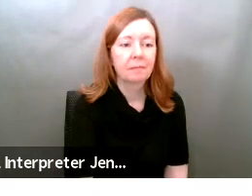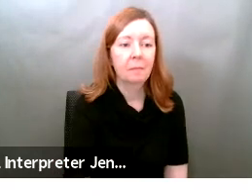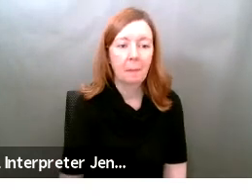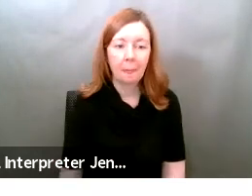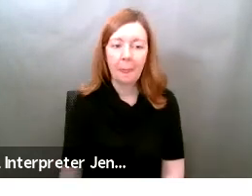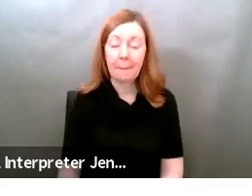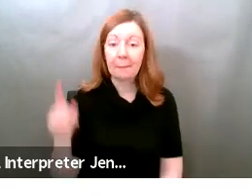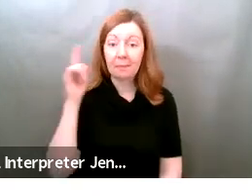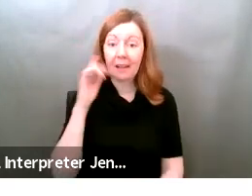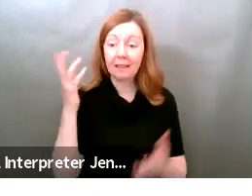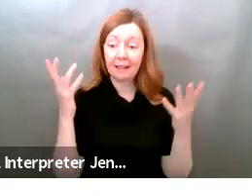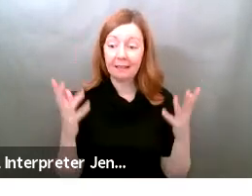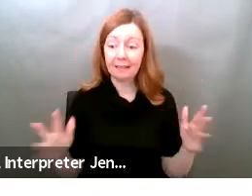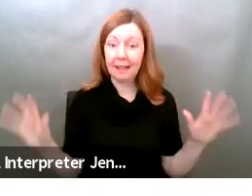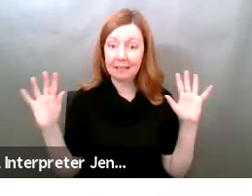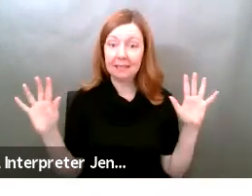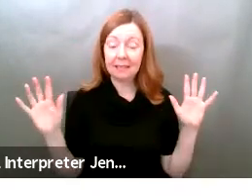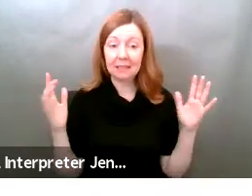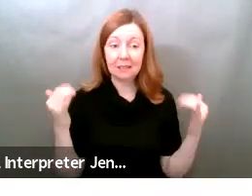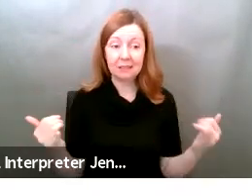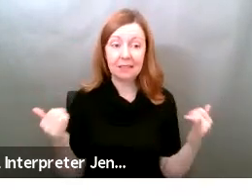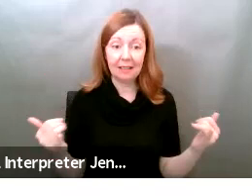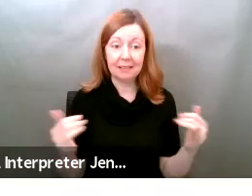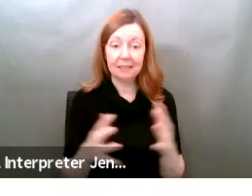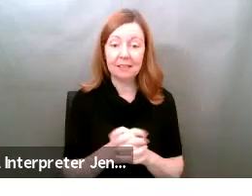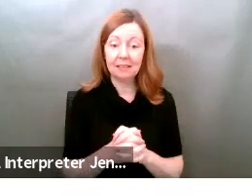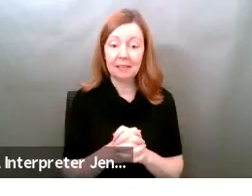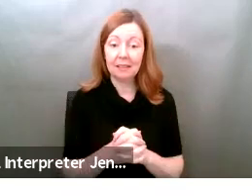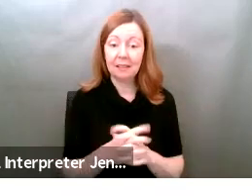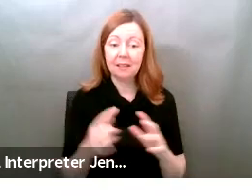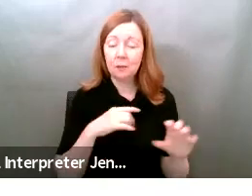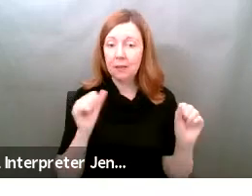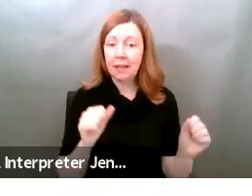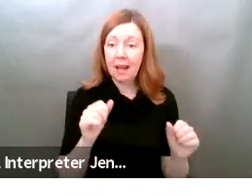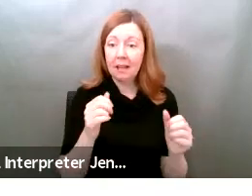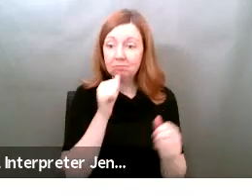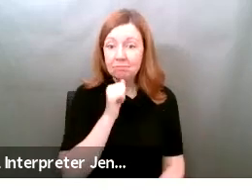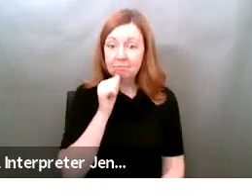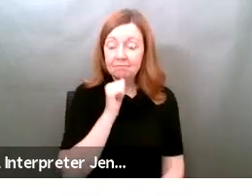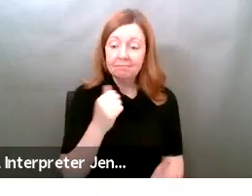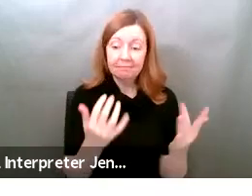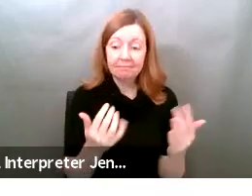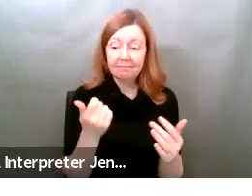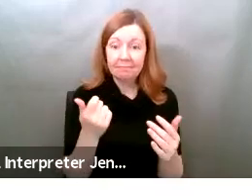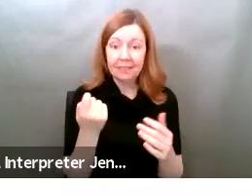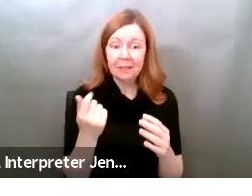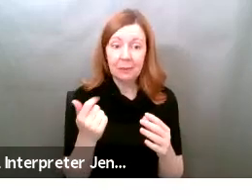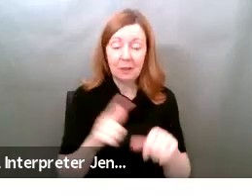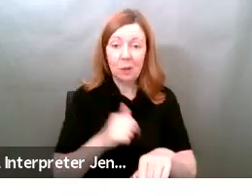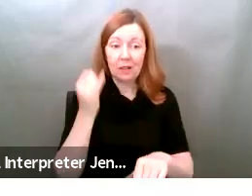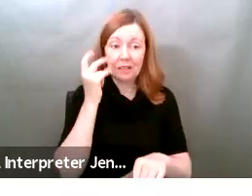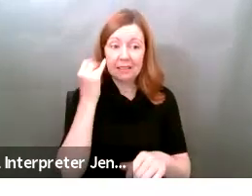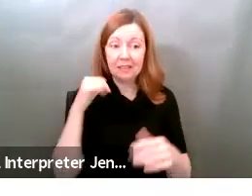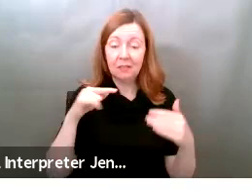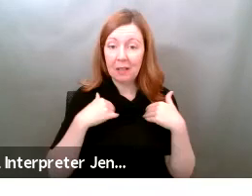So I think that is all we have tonight. We can hang on a little while until to see if anyone has any